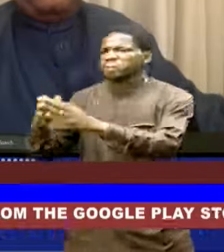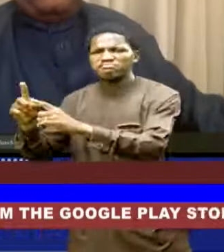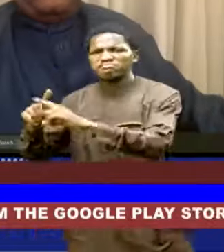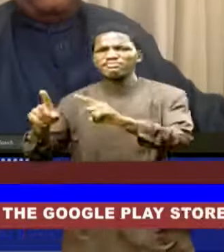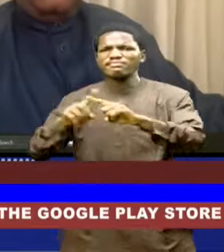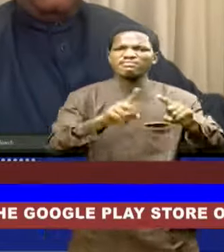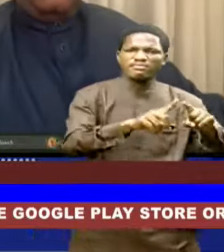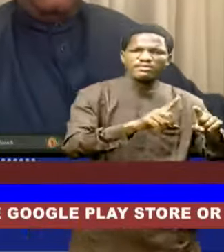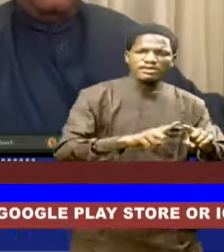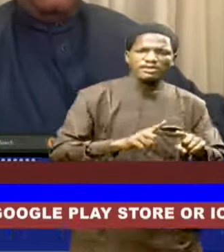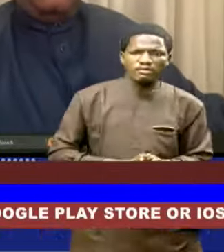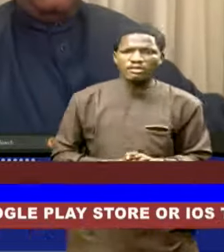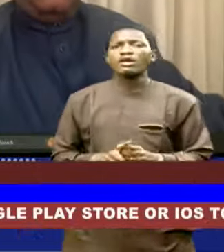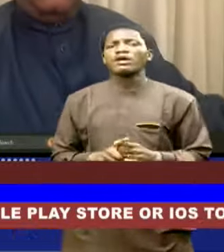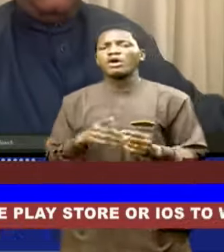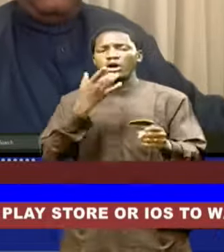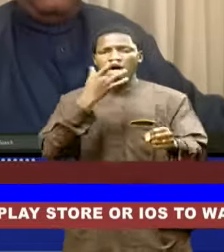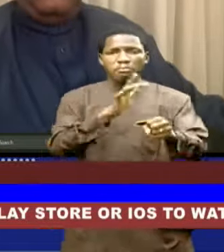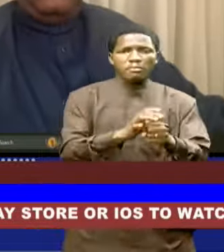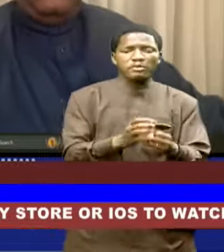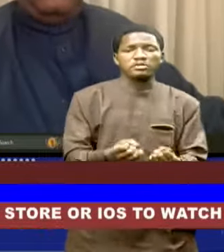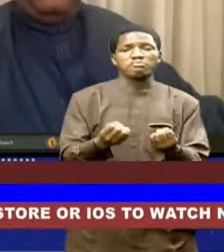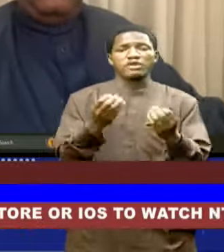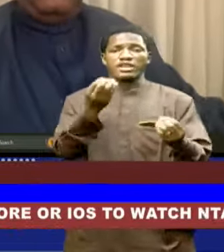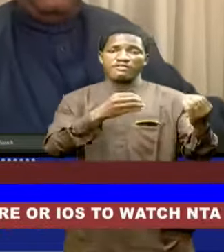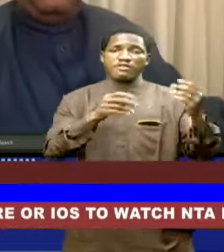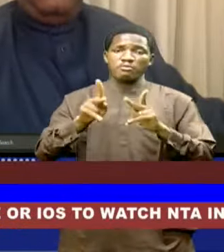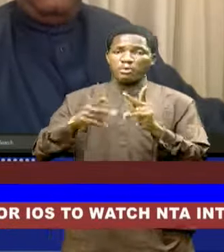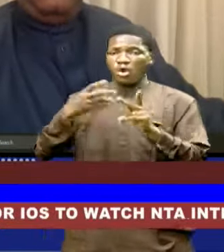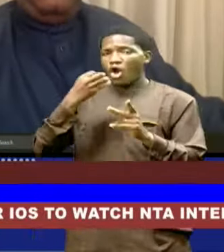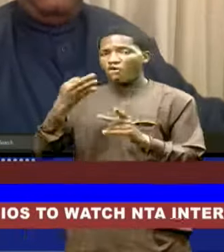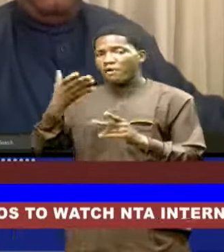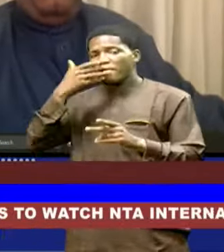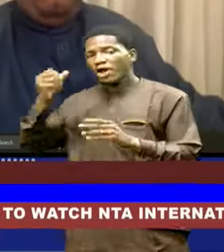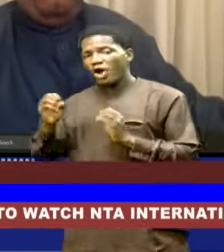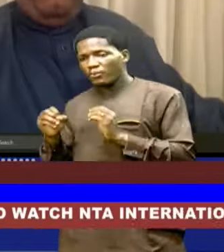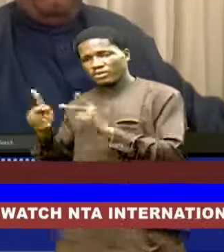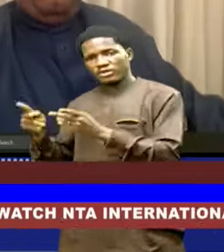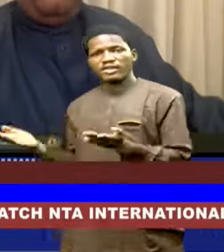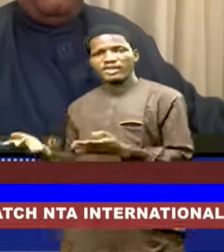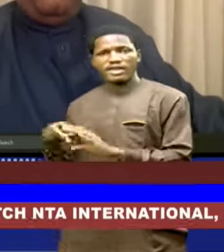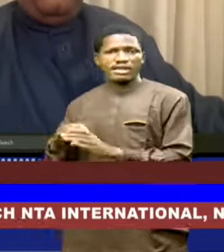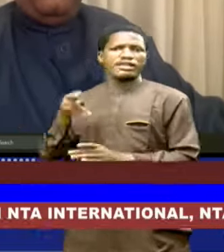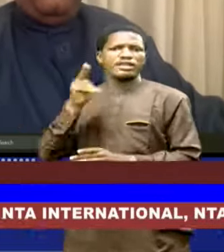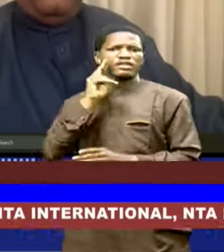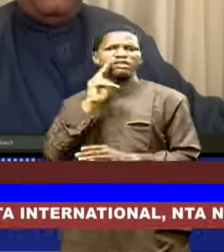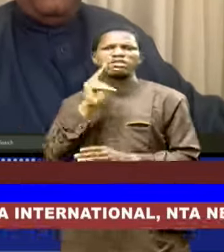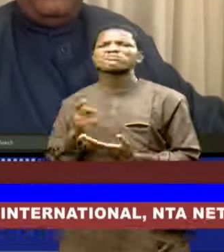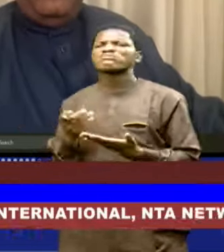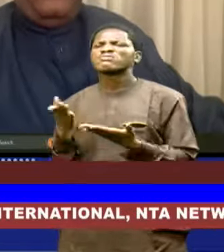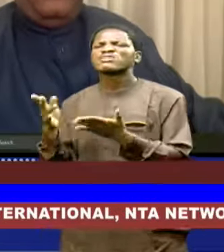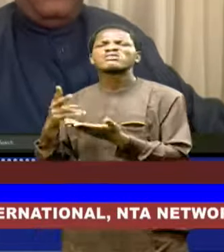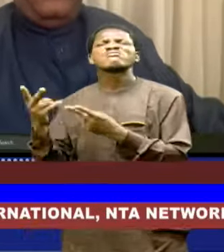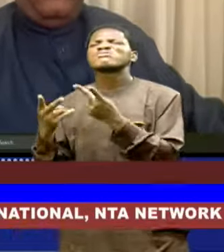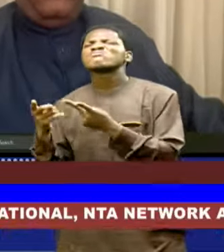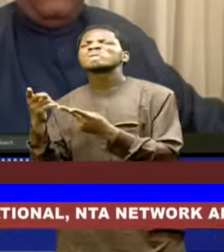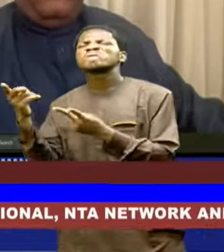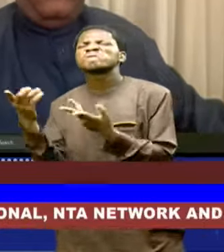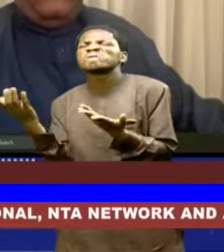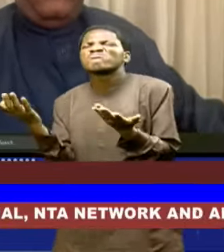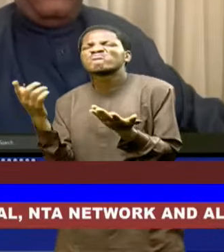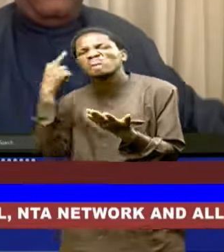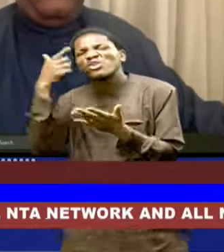genuine investors of better opportunity here in Nigeria. Now, what do you make of this visit and the assurances given